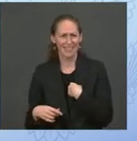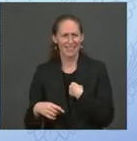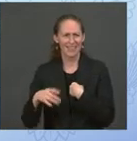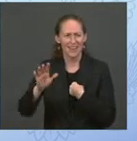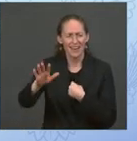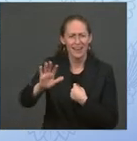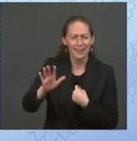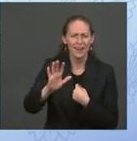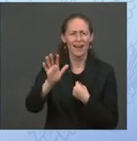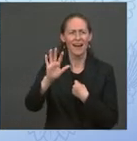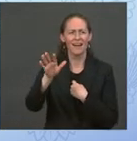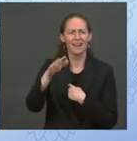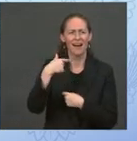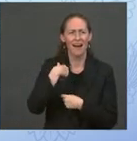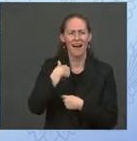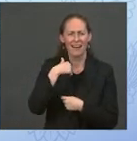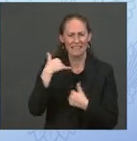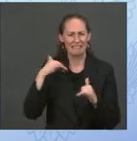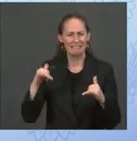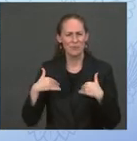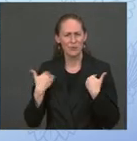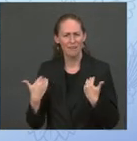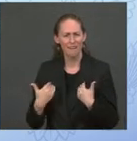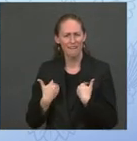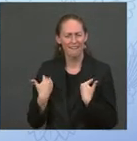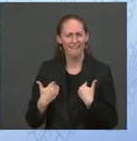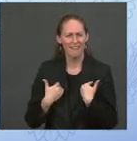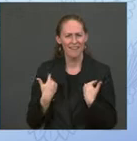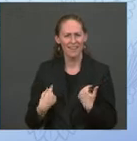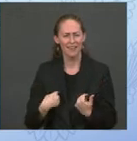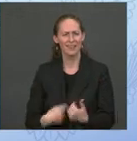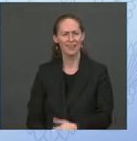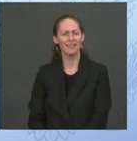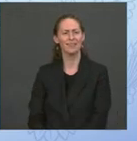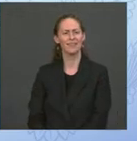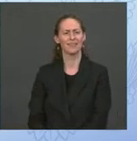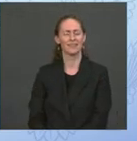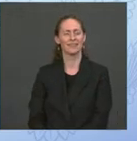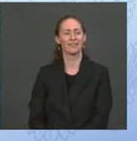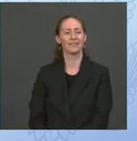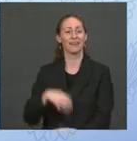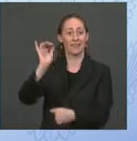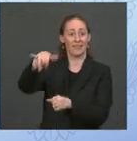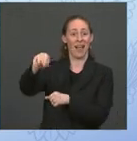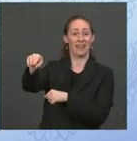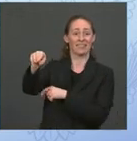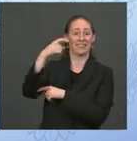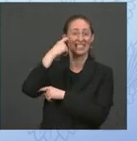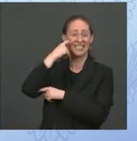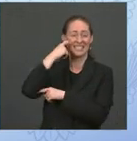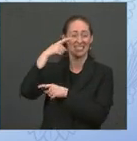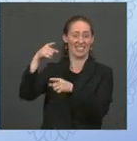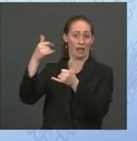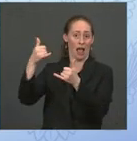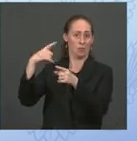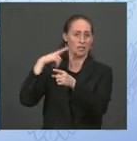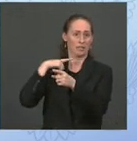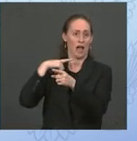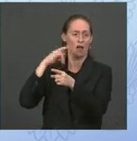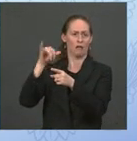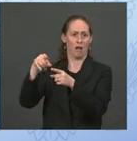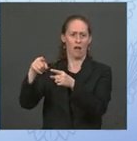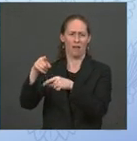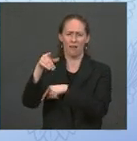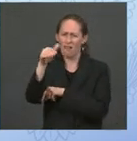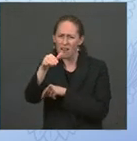I said, I'm not old enough. And the then Chief Justice, this retired Chief Justice, of course, said, Joe, obviously